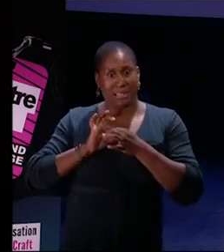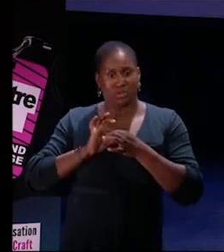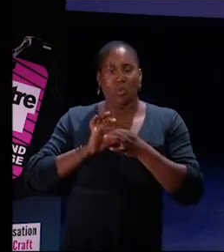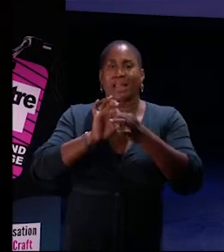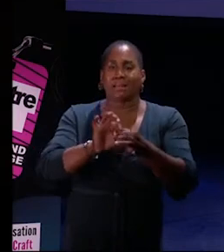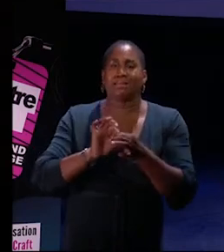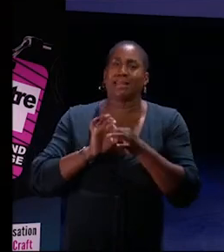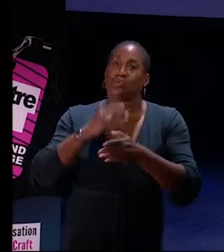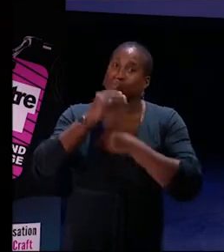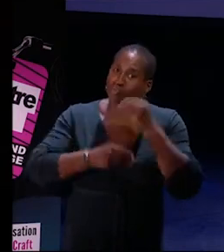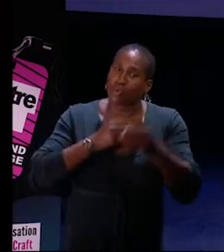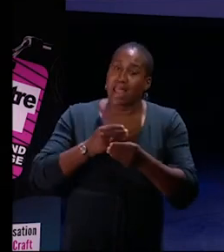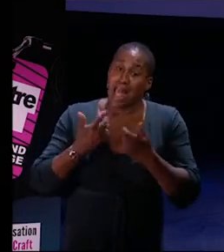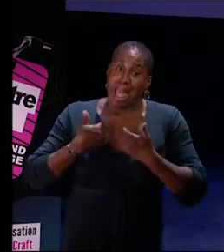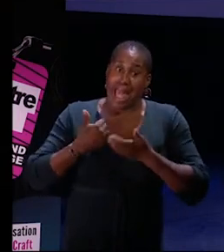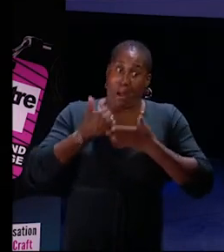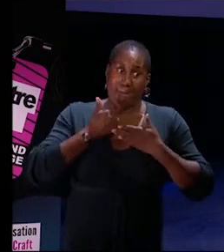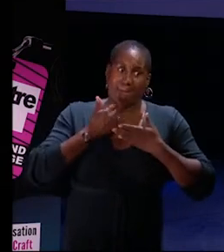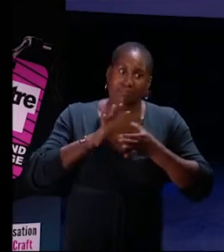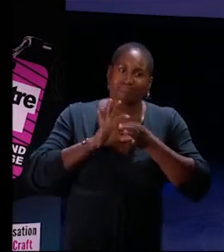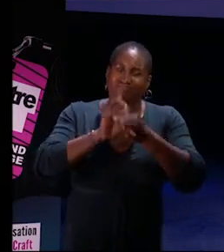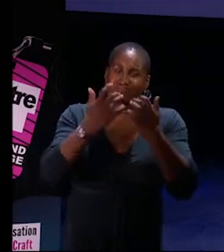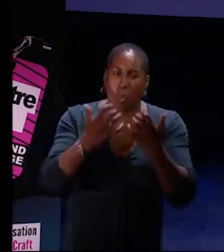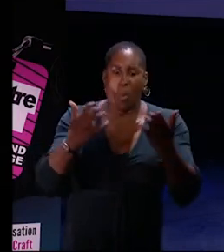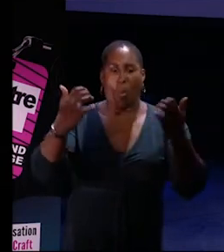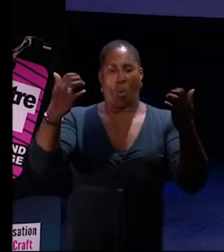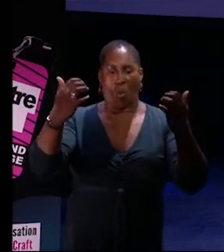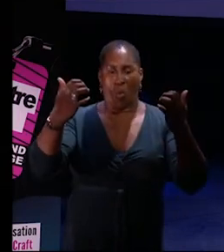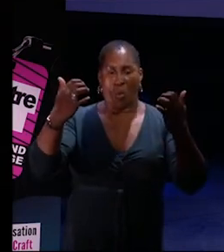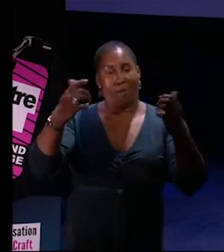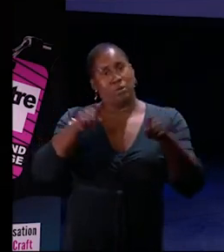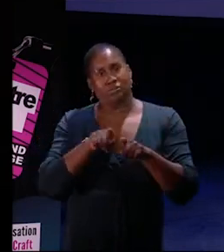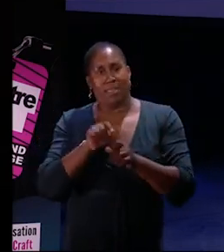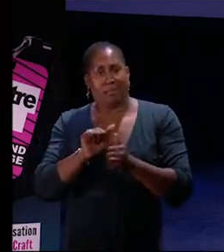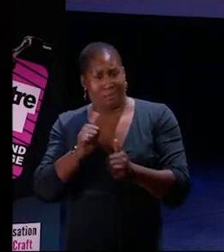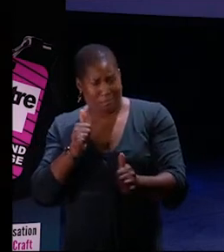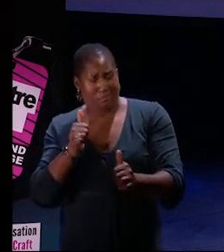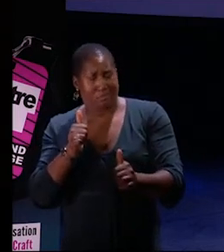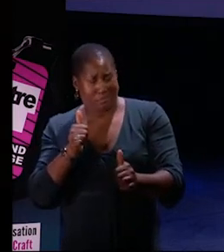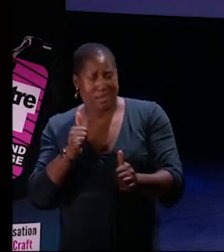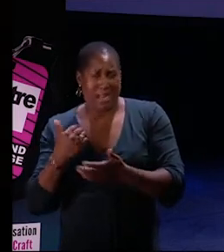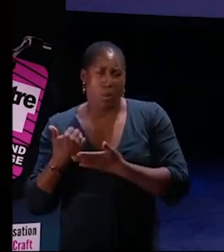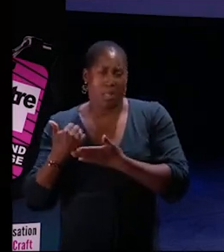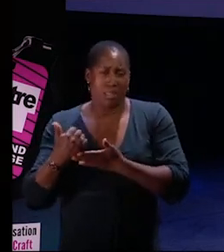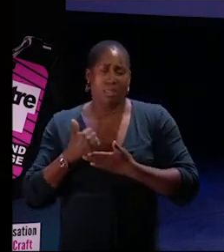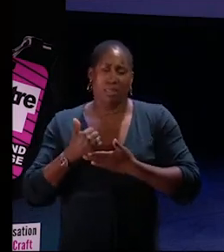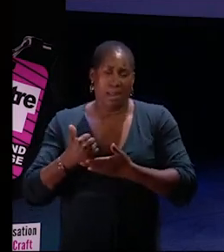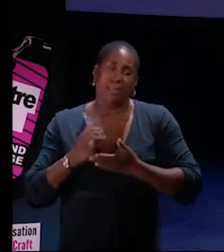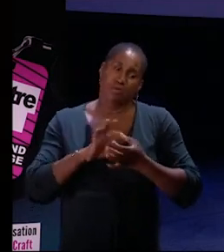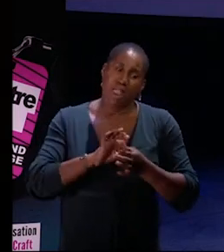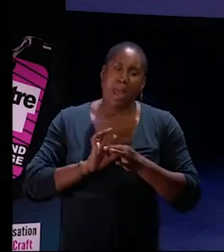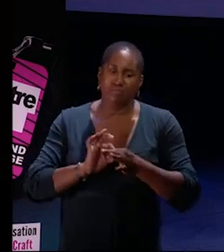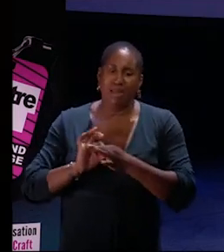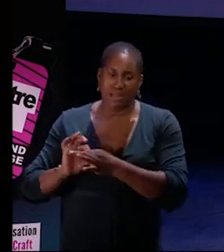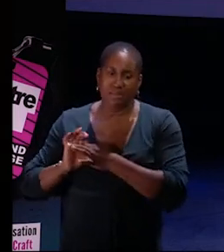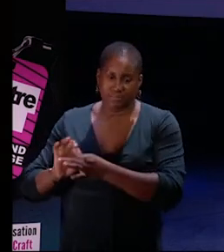the audience and help you engage better and collaborate better with the actual company and your other collaborators in the creative team. And